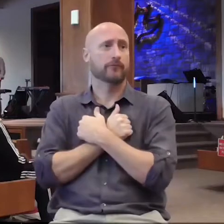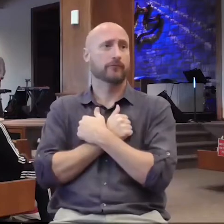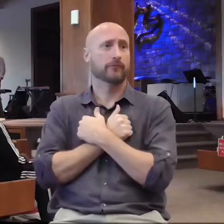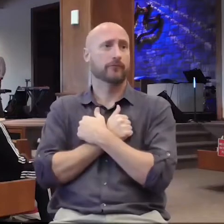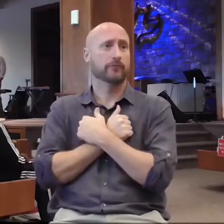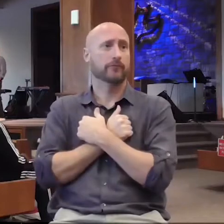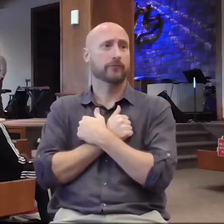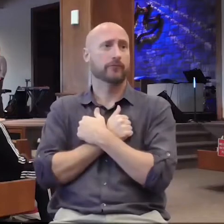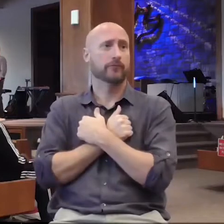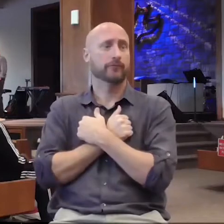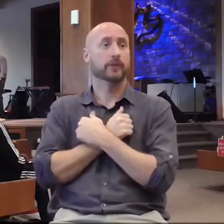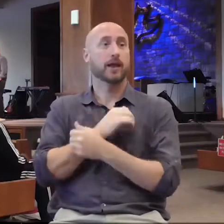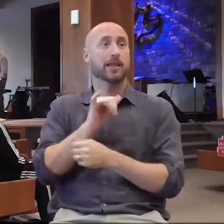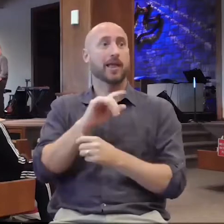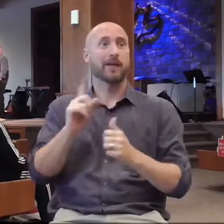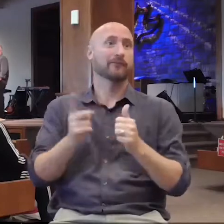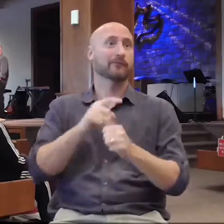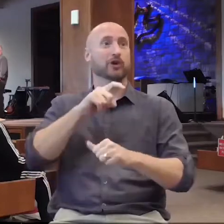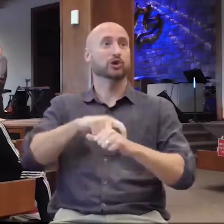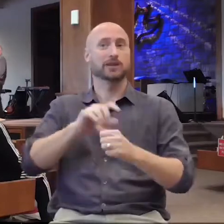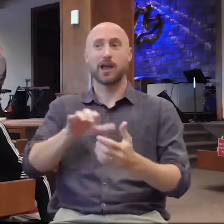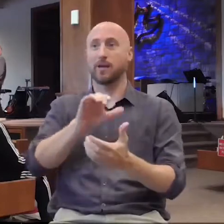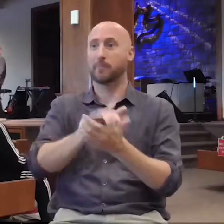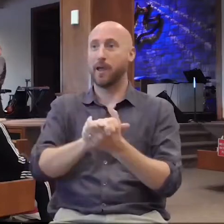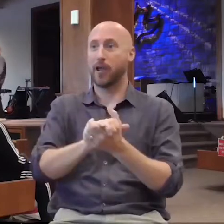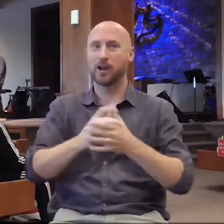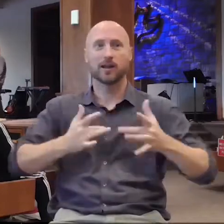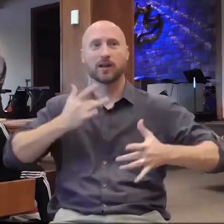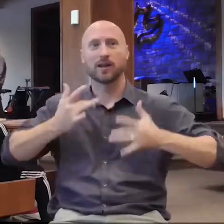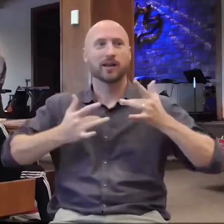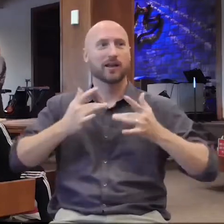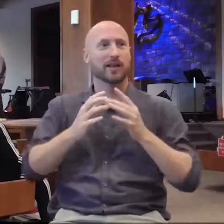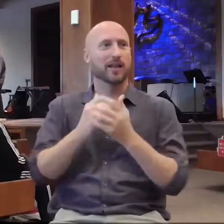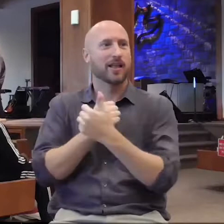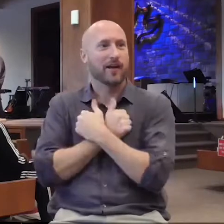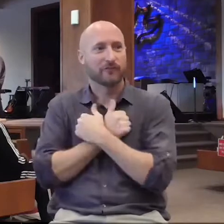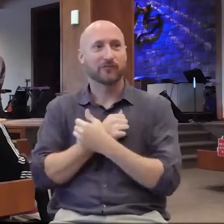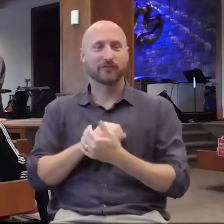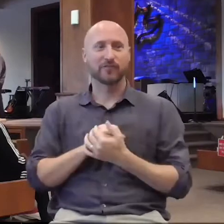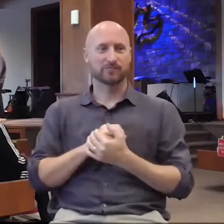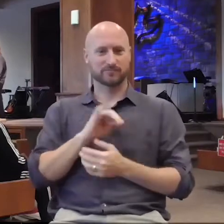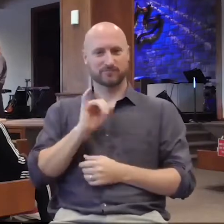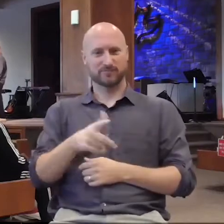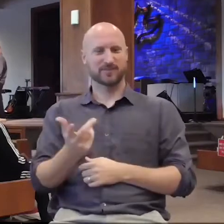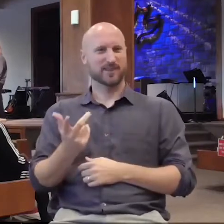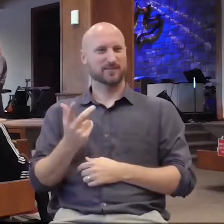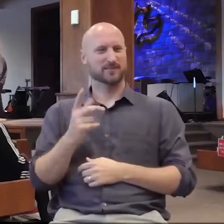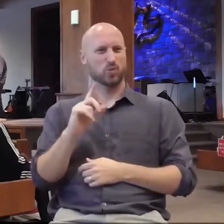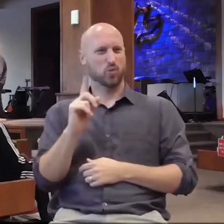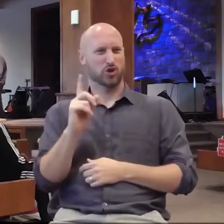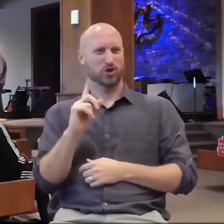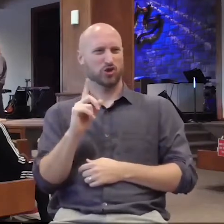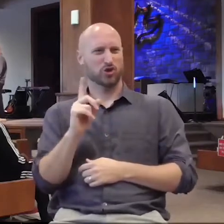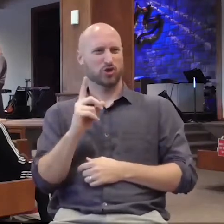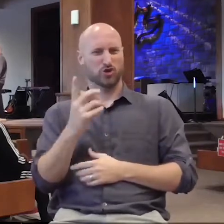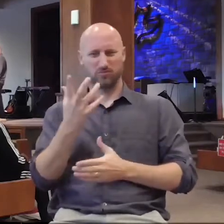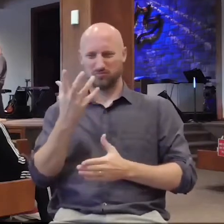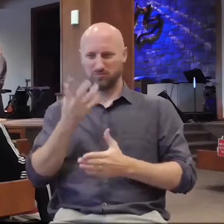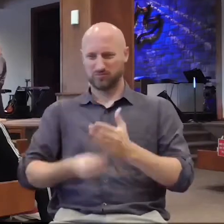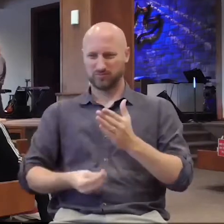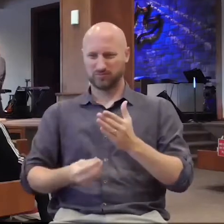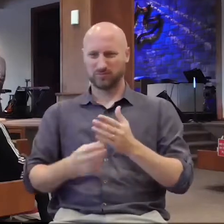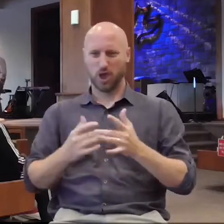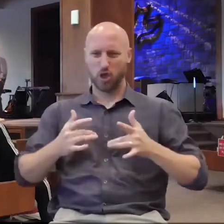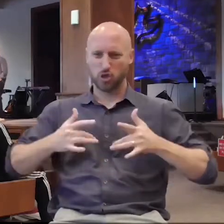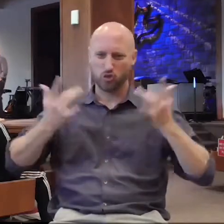was espousal love. It was engagement love. There was a thrill.